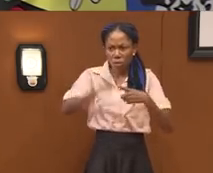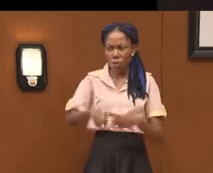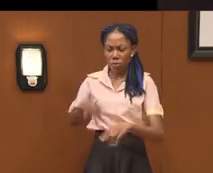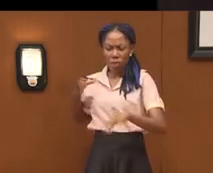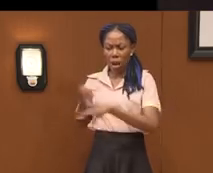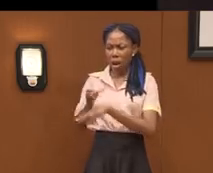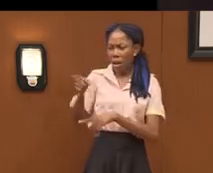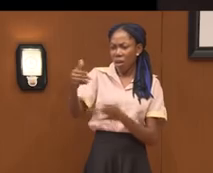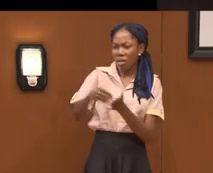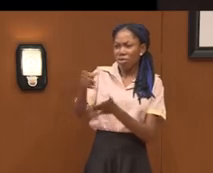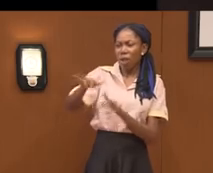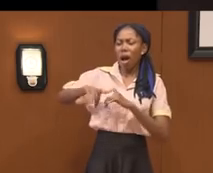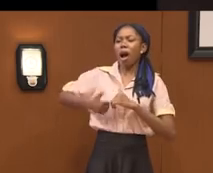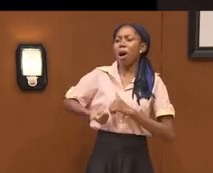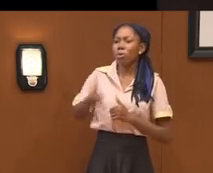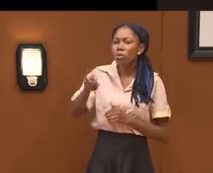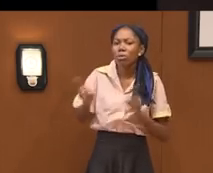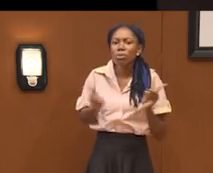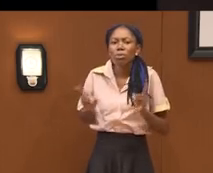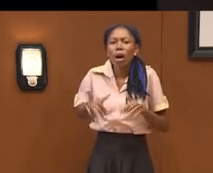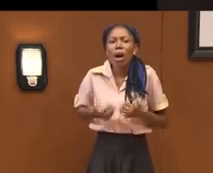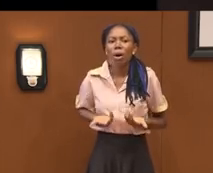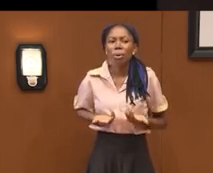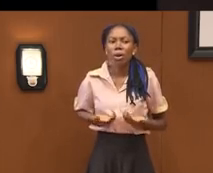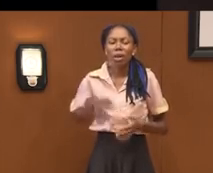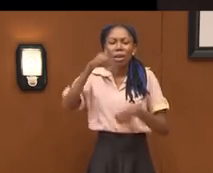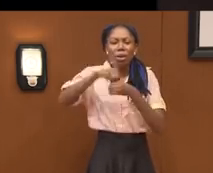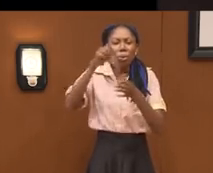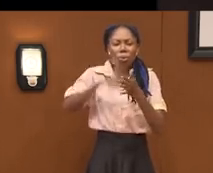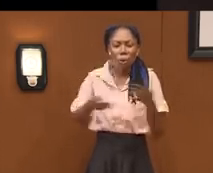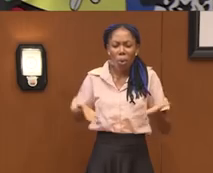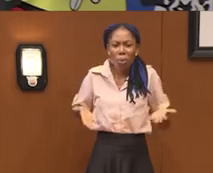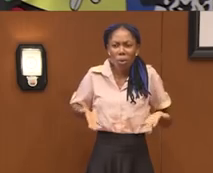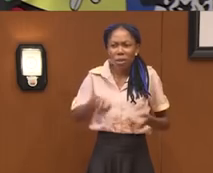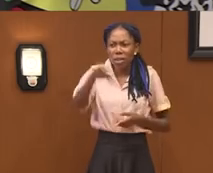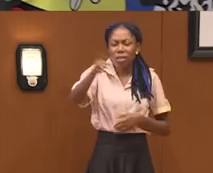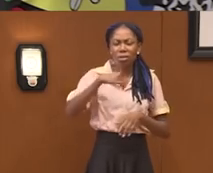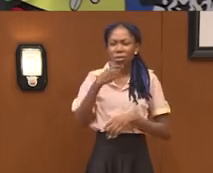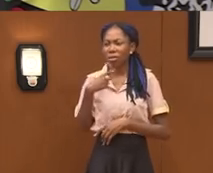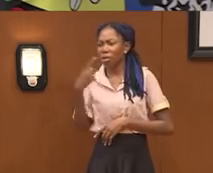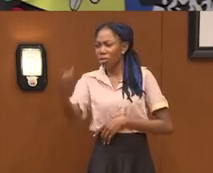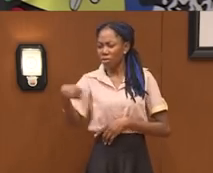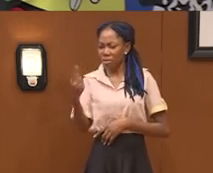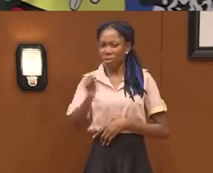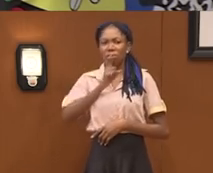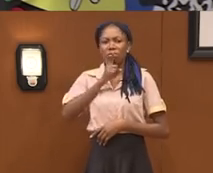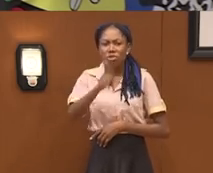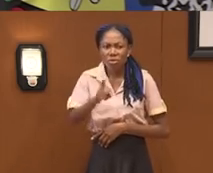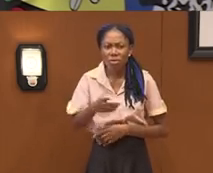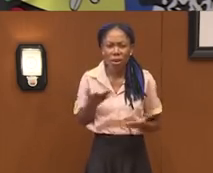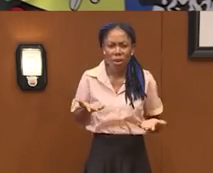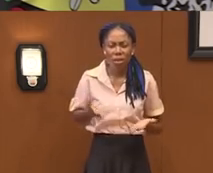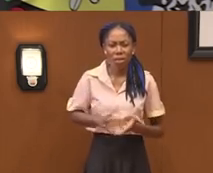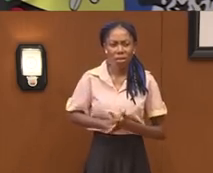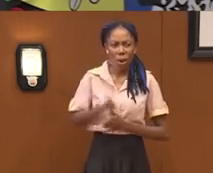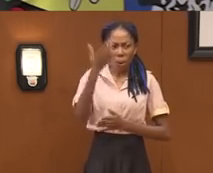you. So, in what way is he not saying the truth? He's saying, look, ordinarily, this is what